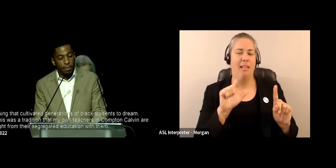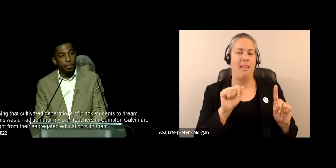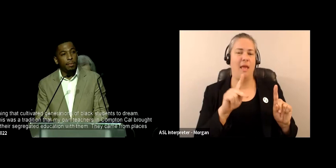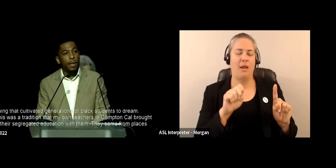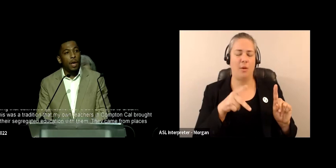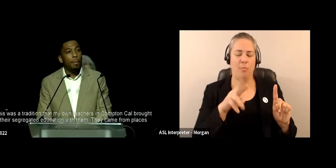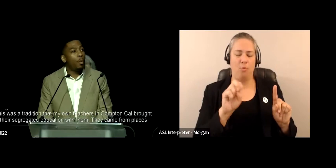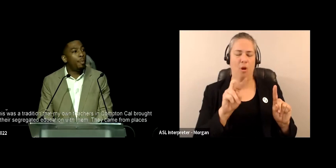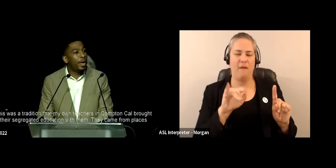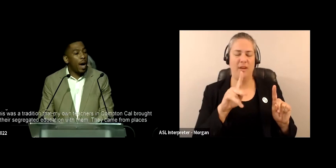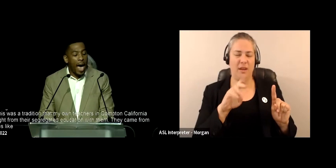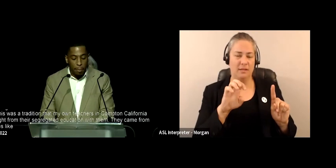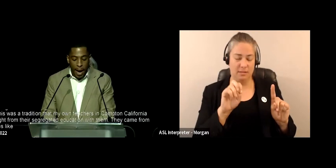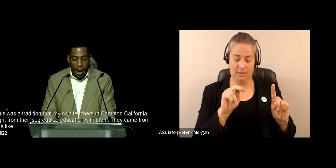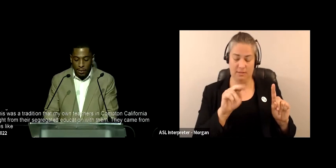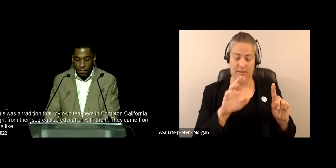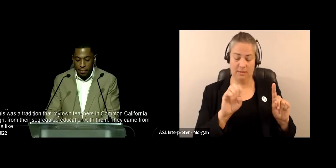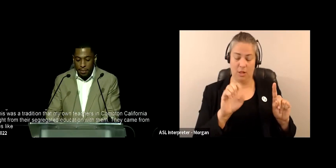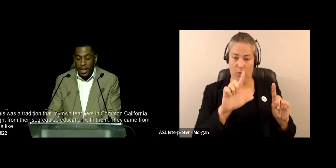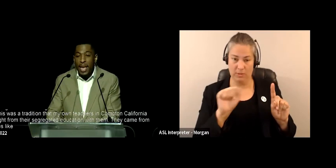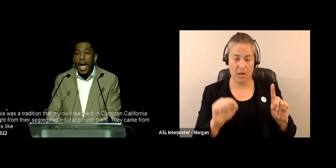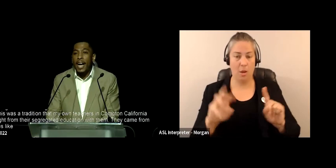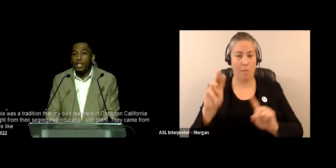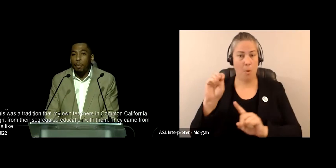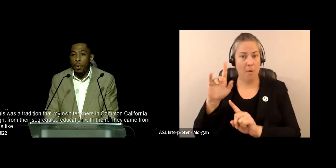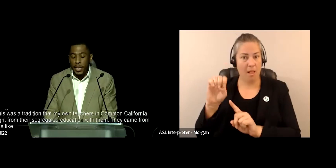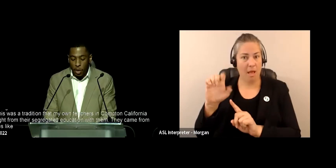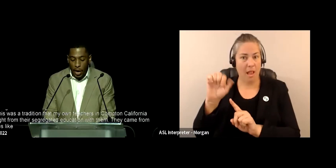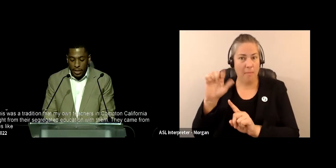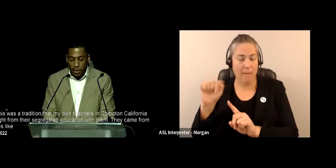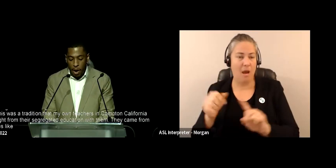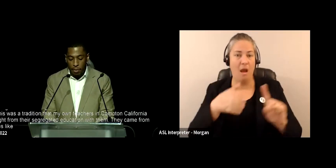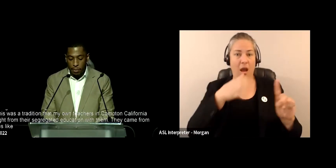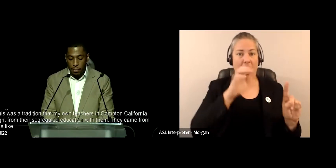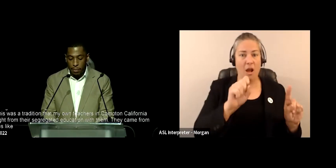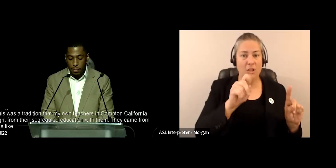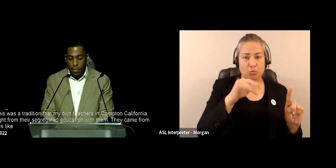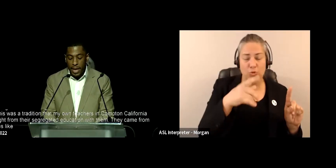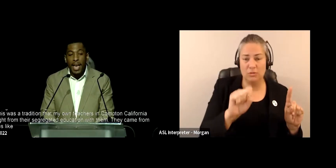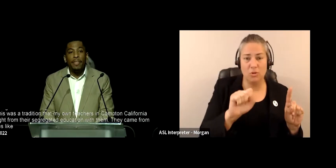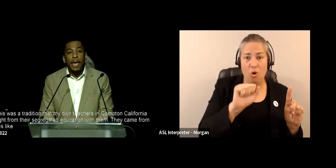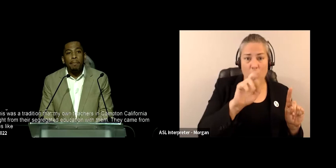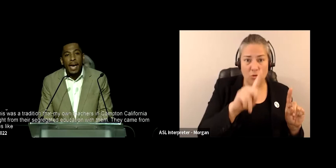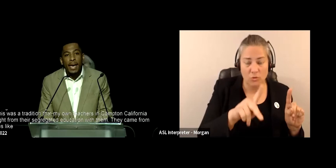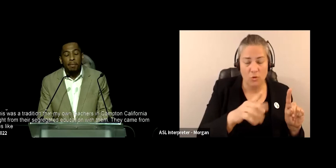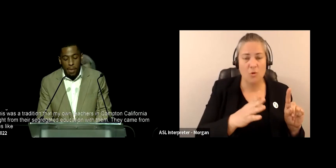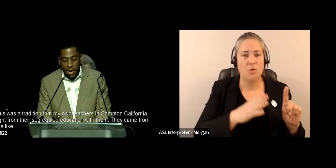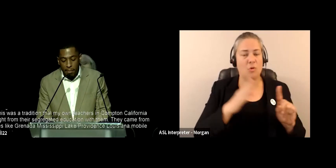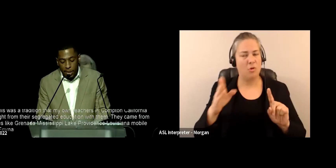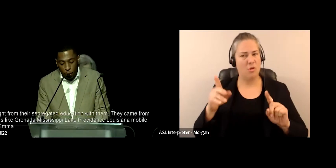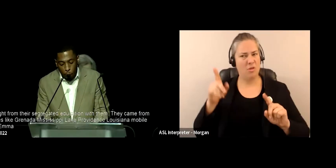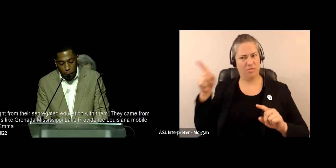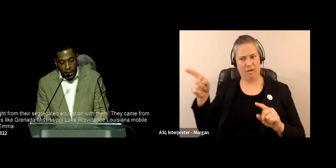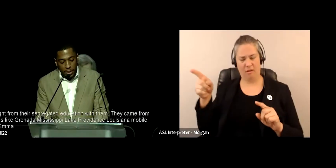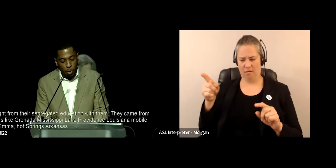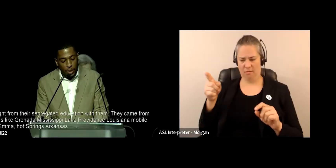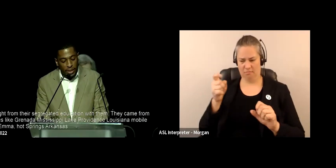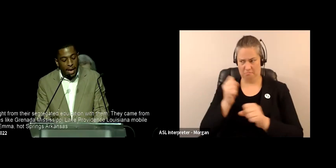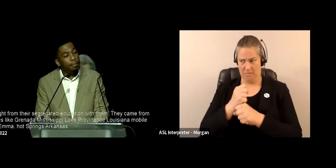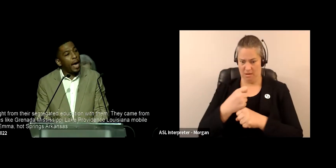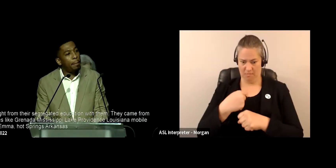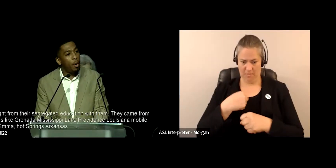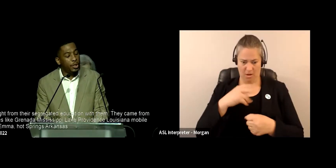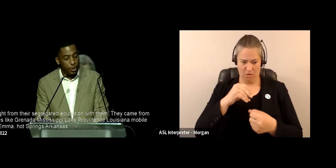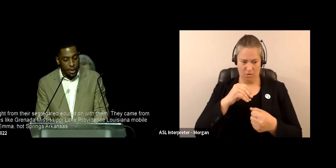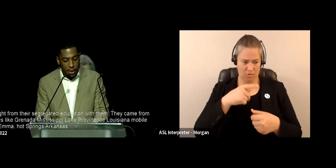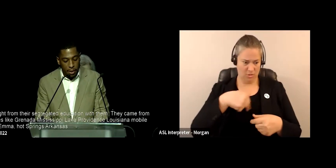Louisiana, Mobile, Alabama, Hot Springs, Arkansas. They made me and my schoolmates